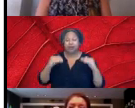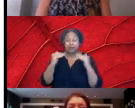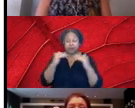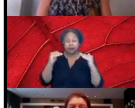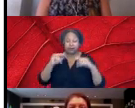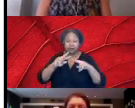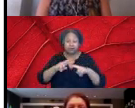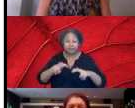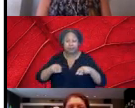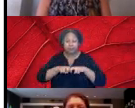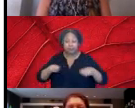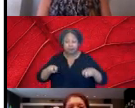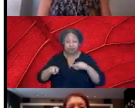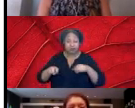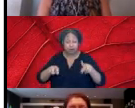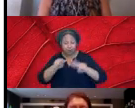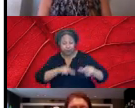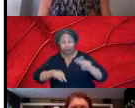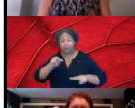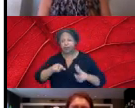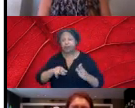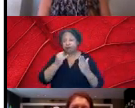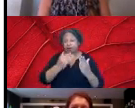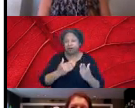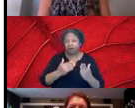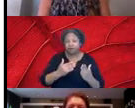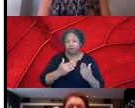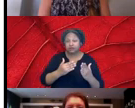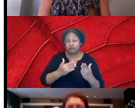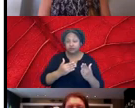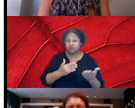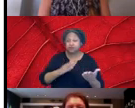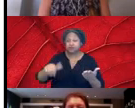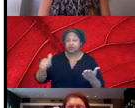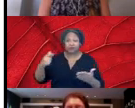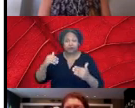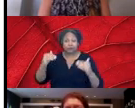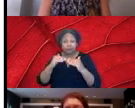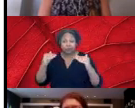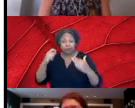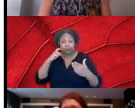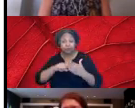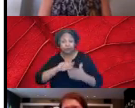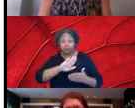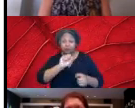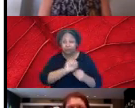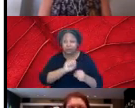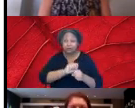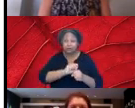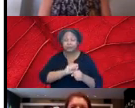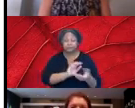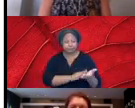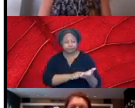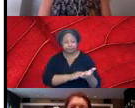As an artist, you might be recognized by your peers, artists working in the same artistic tradition, of